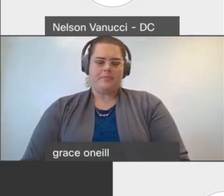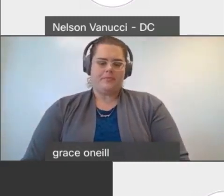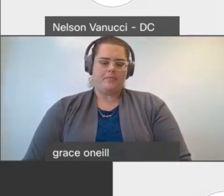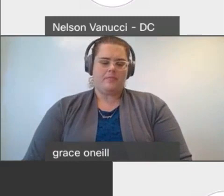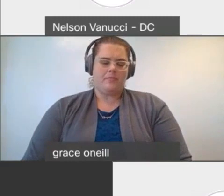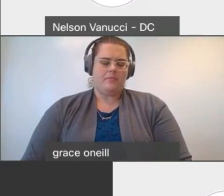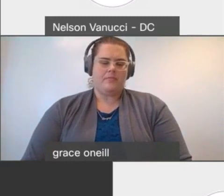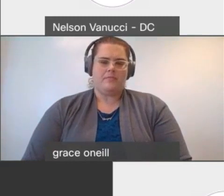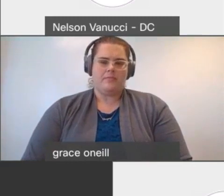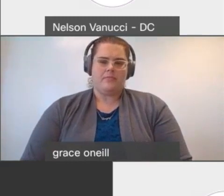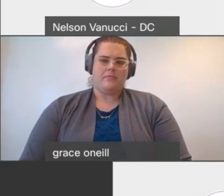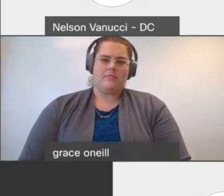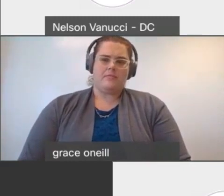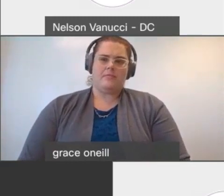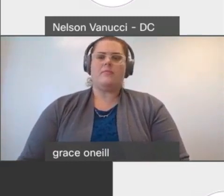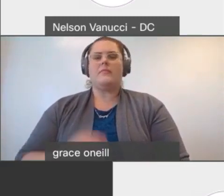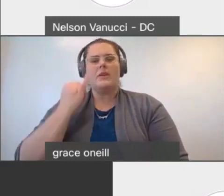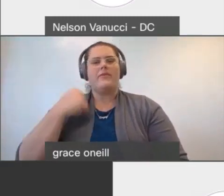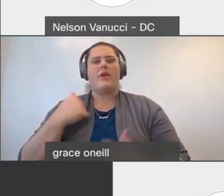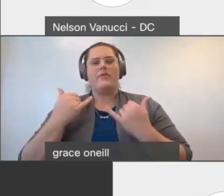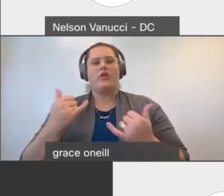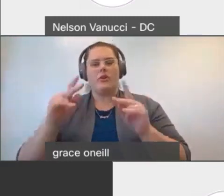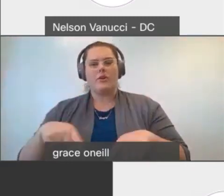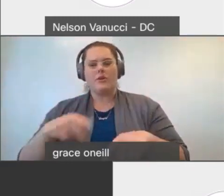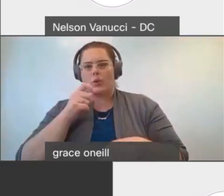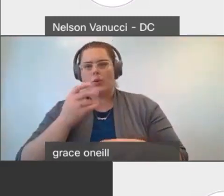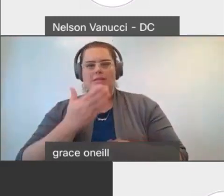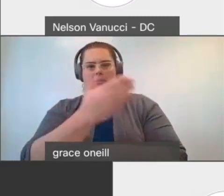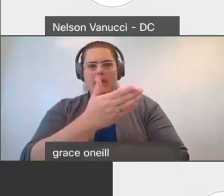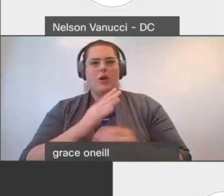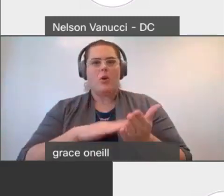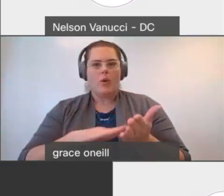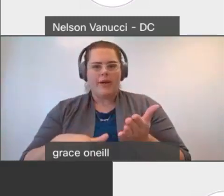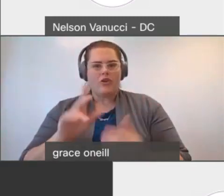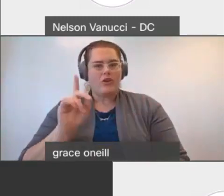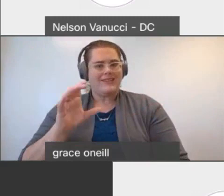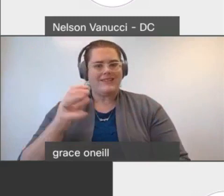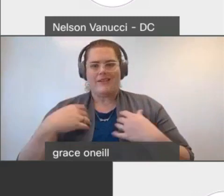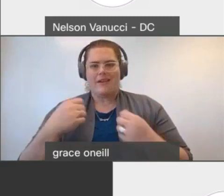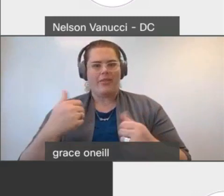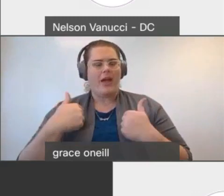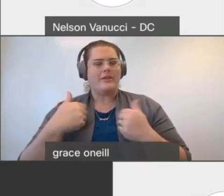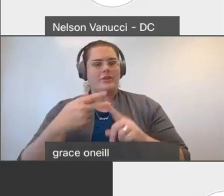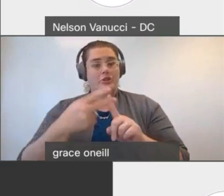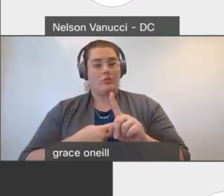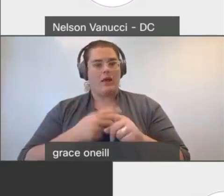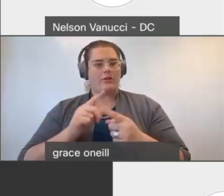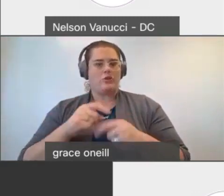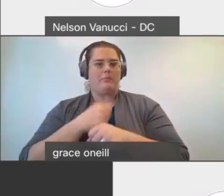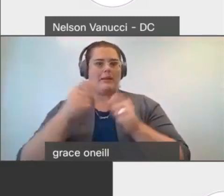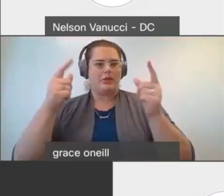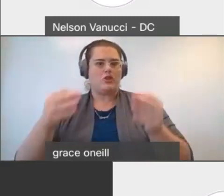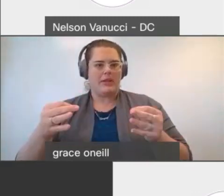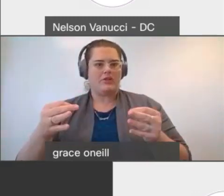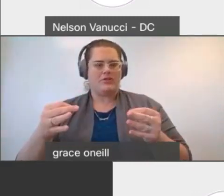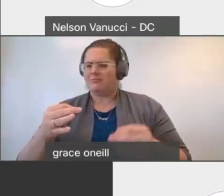So let's say we have an existing person who submitted a waiver. DC Health has 2 months to make a determination. I'm